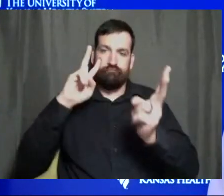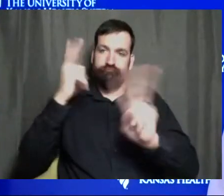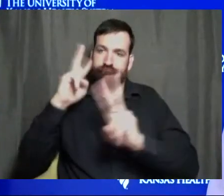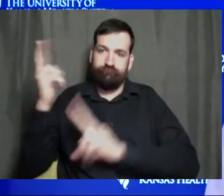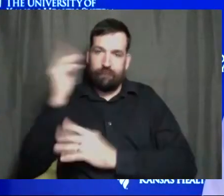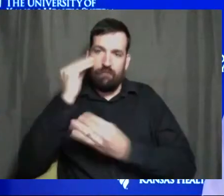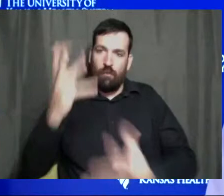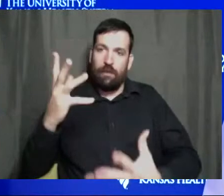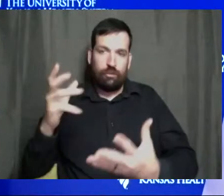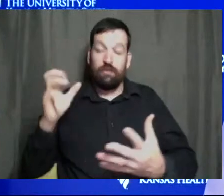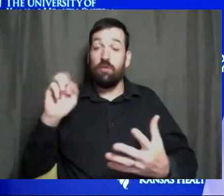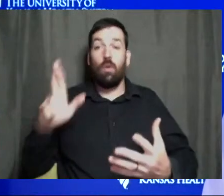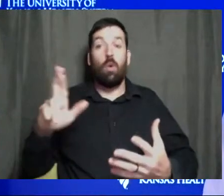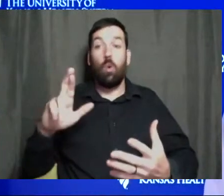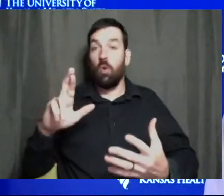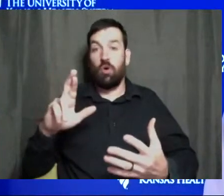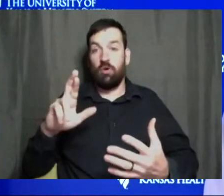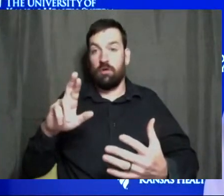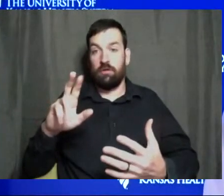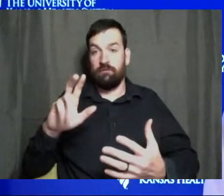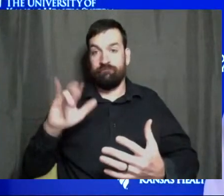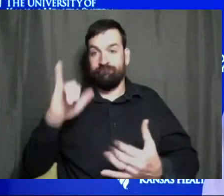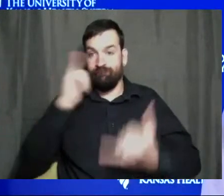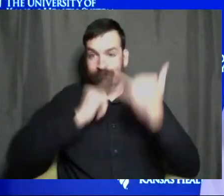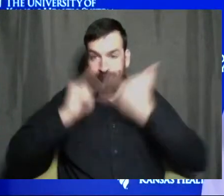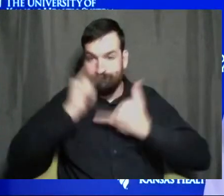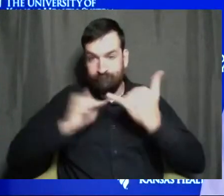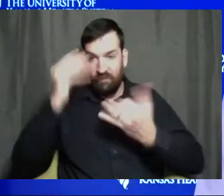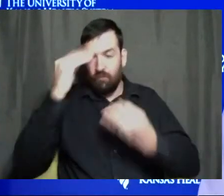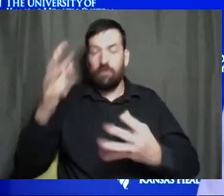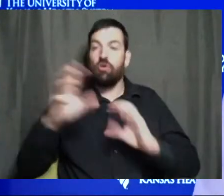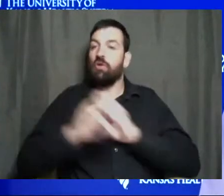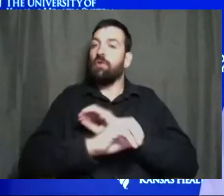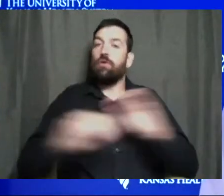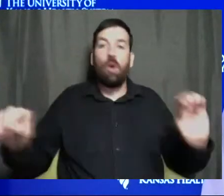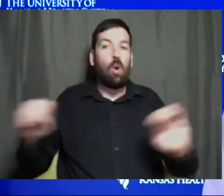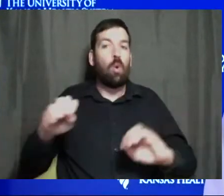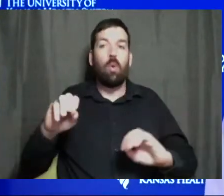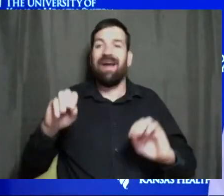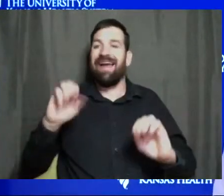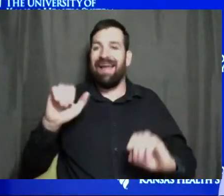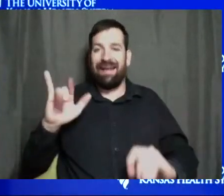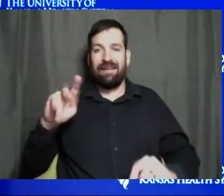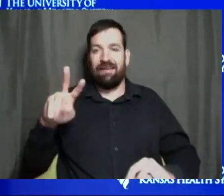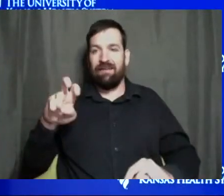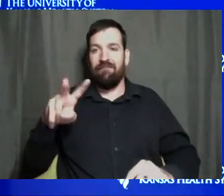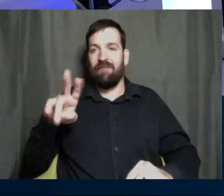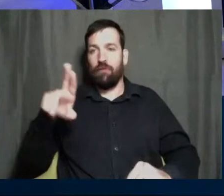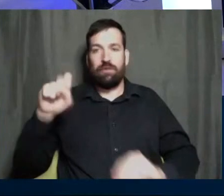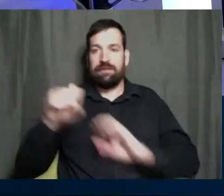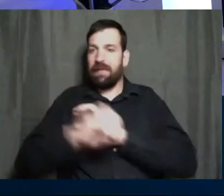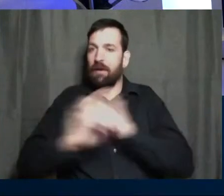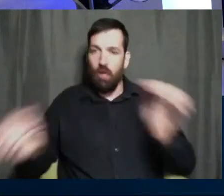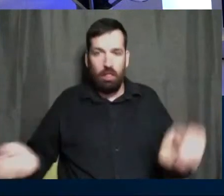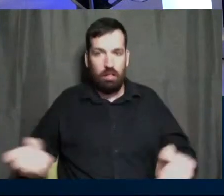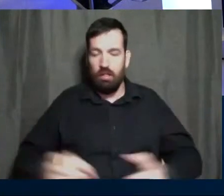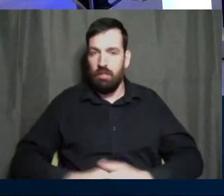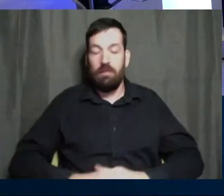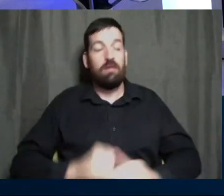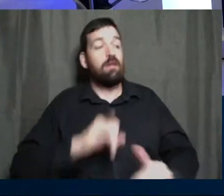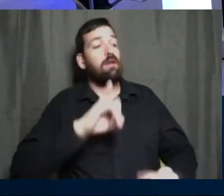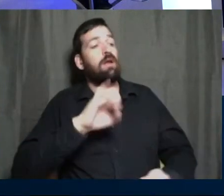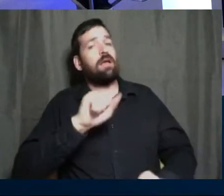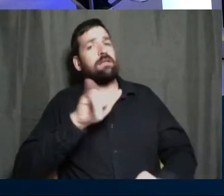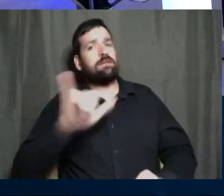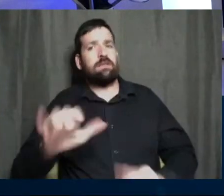miseducation campaign. There's no active viral shedding. There's no active virus within these vaccines at all. So Isaac's asking, any reason why you